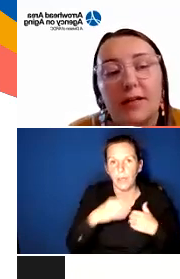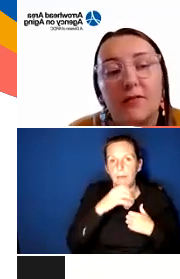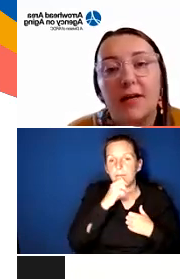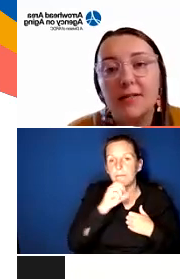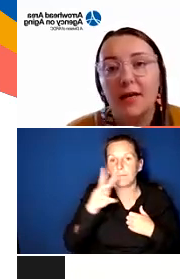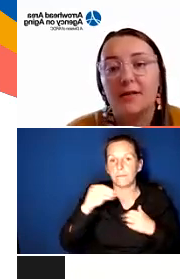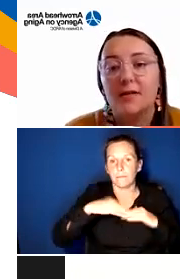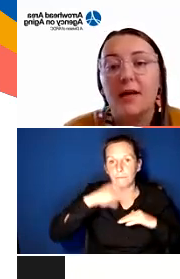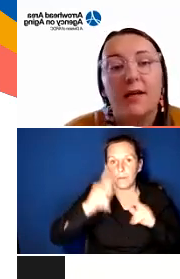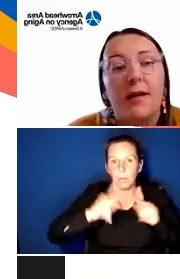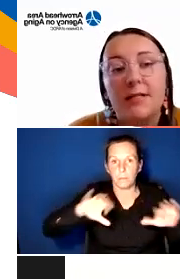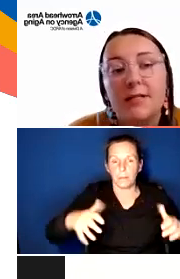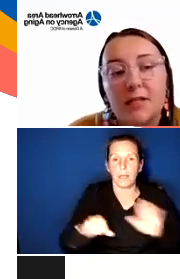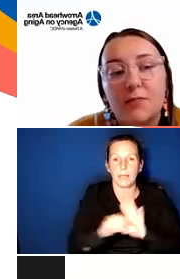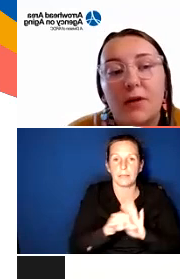that identifies as